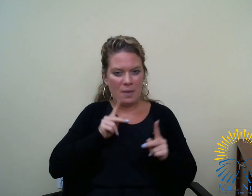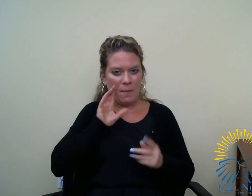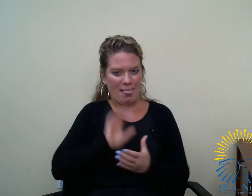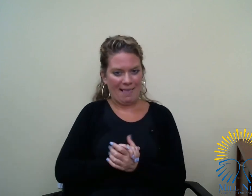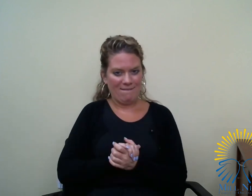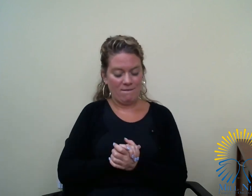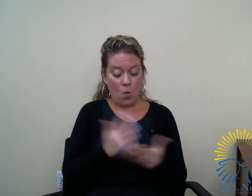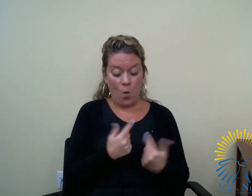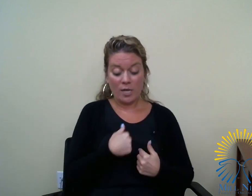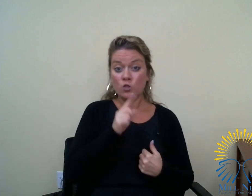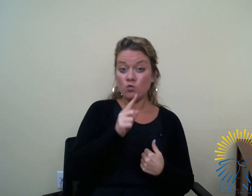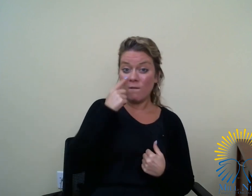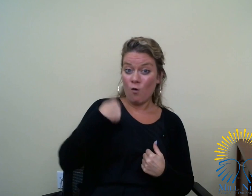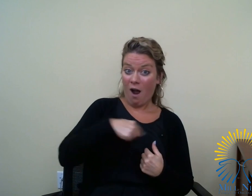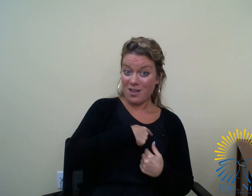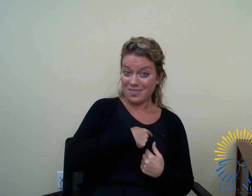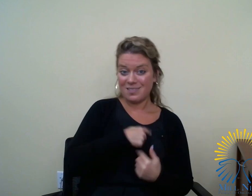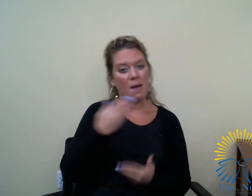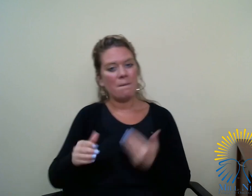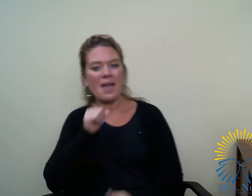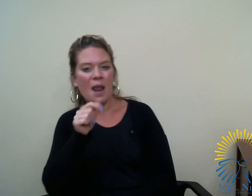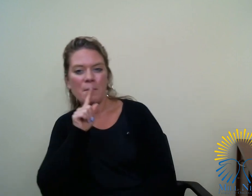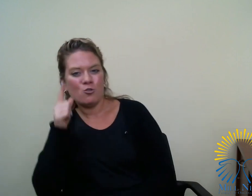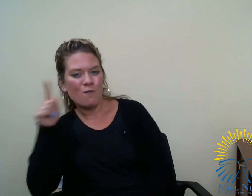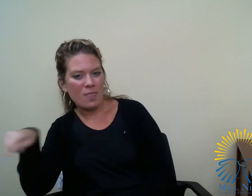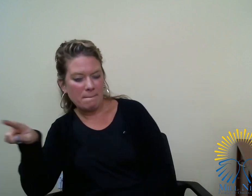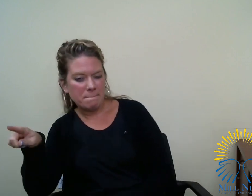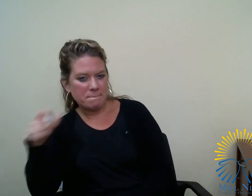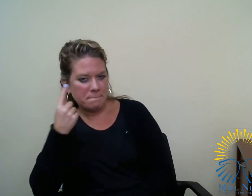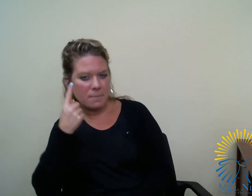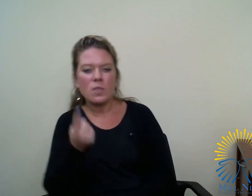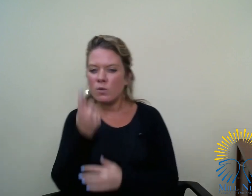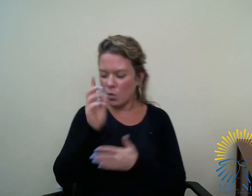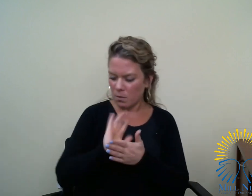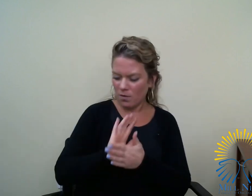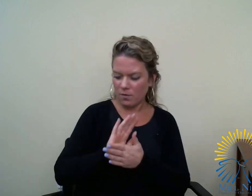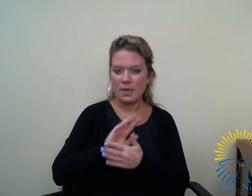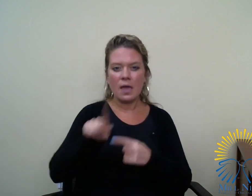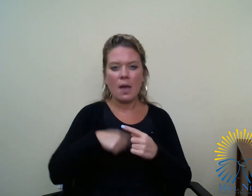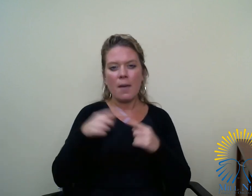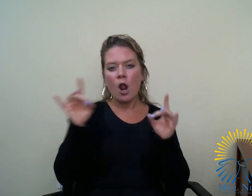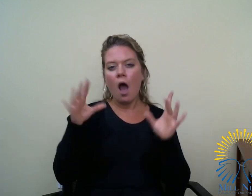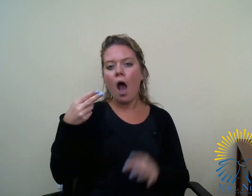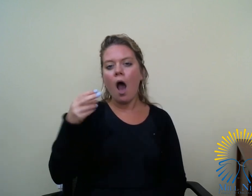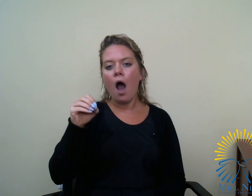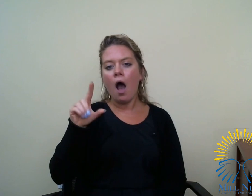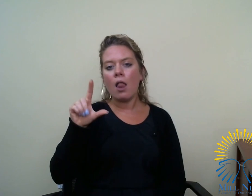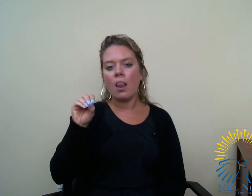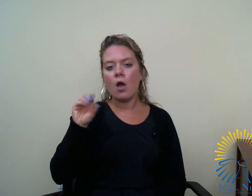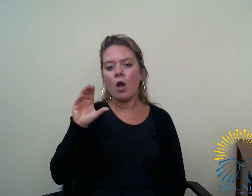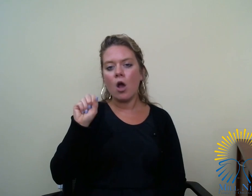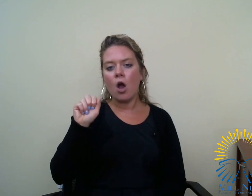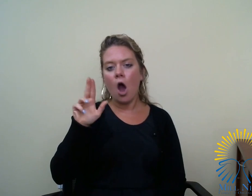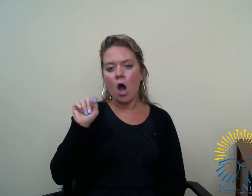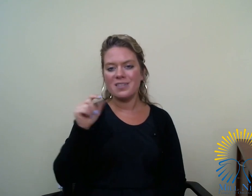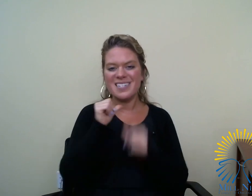to us may not be true for some other people. Like, I don't know if you guys have seen this one movie about a Holocaust denier, but he argued